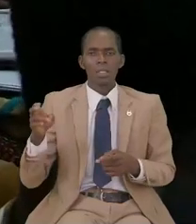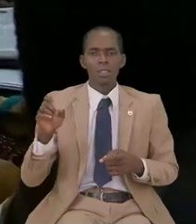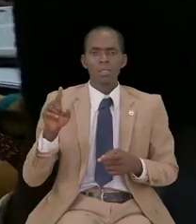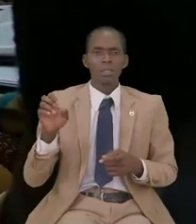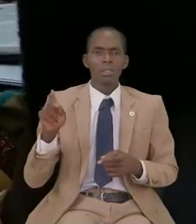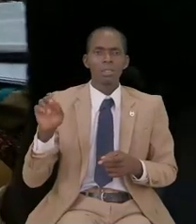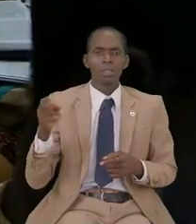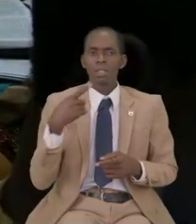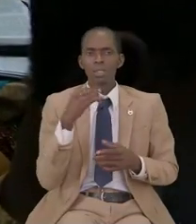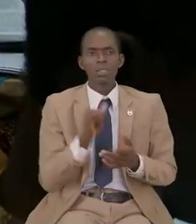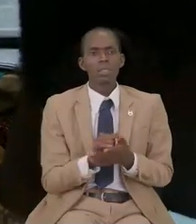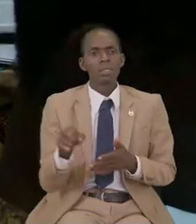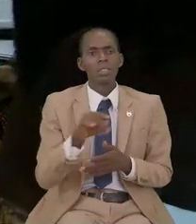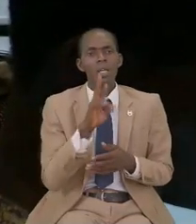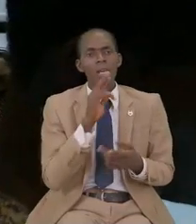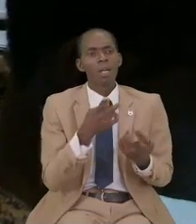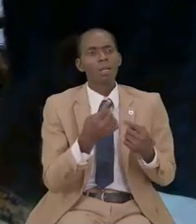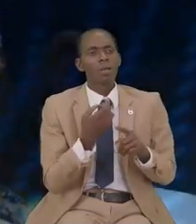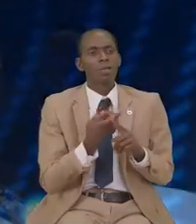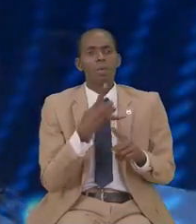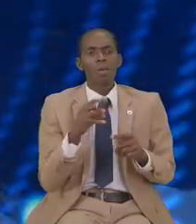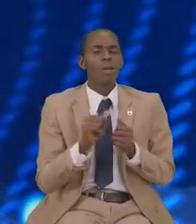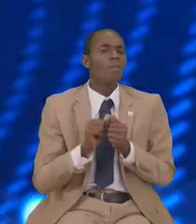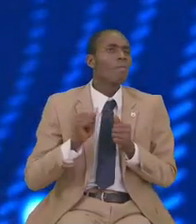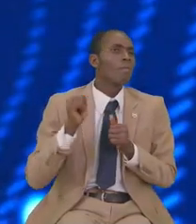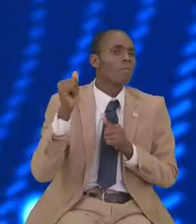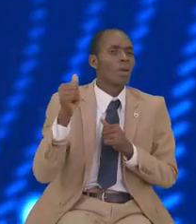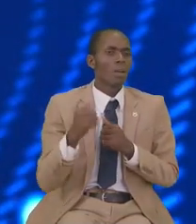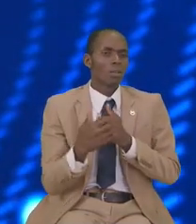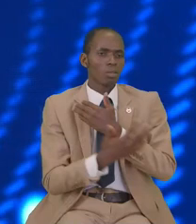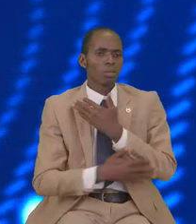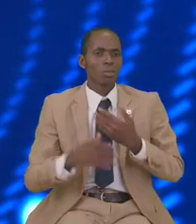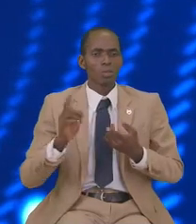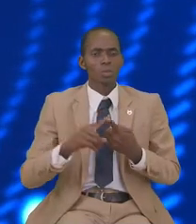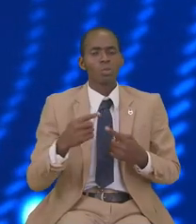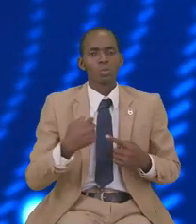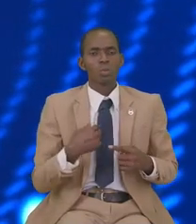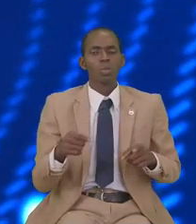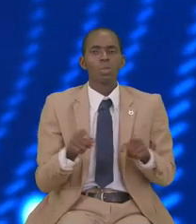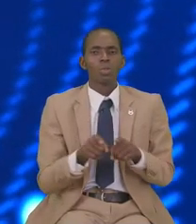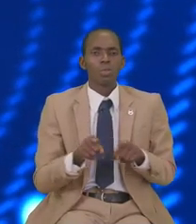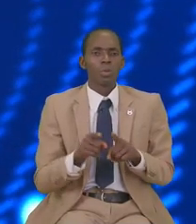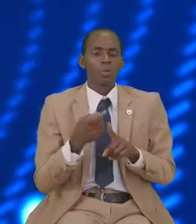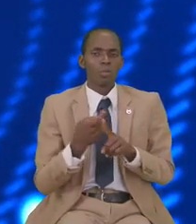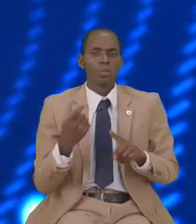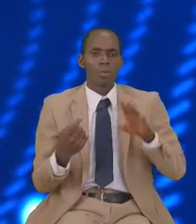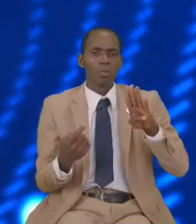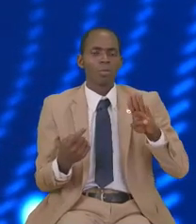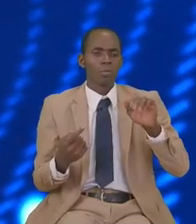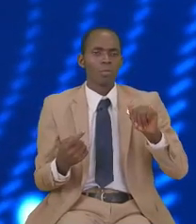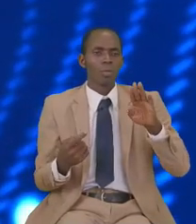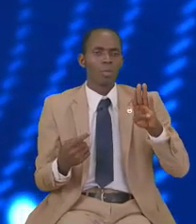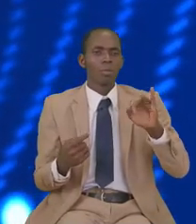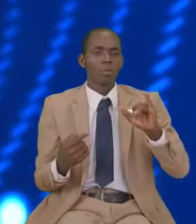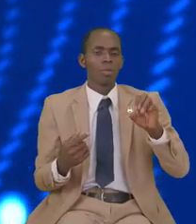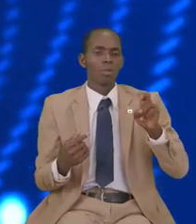said, they are come from a far country unto me, even from Babylon. Look at verse